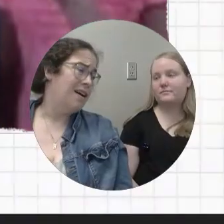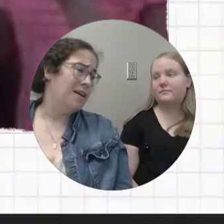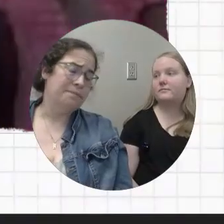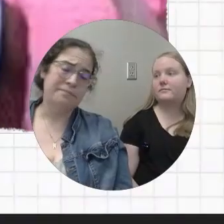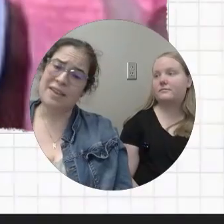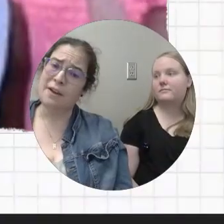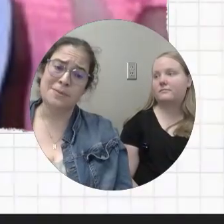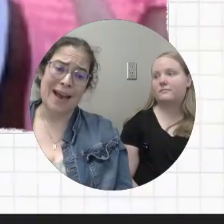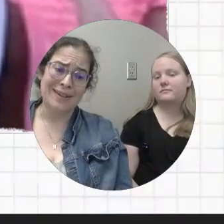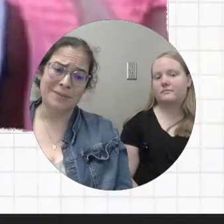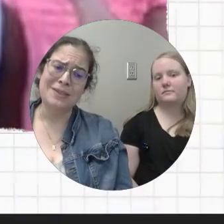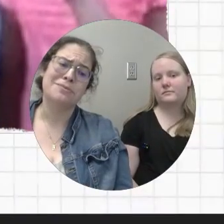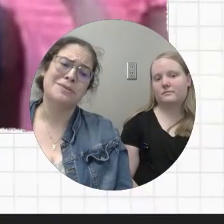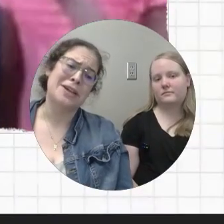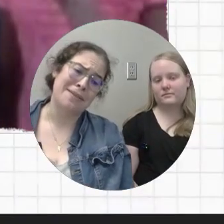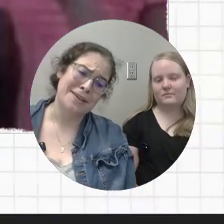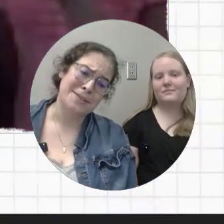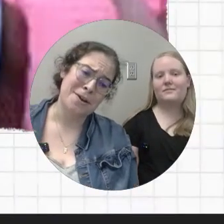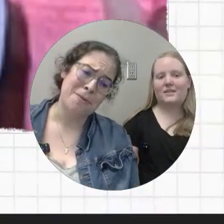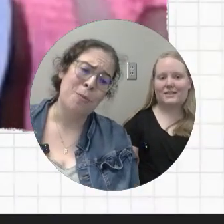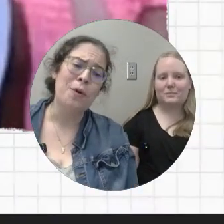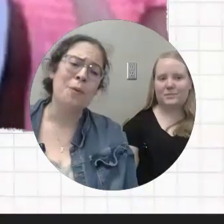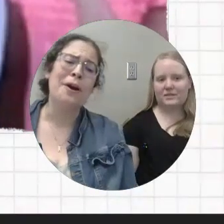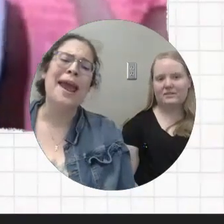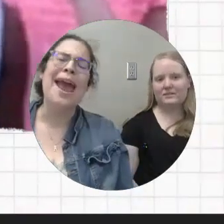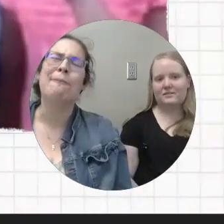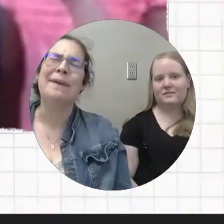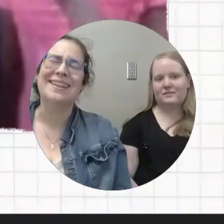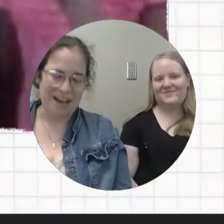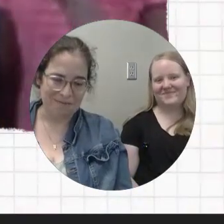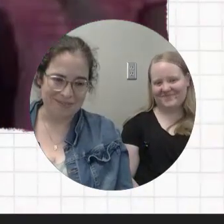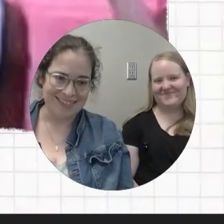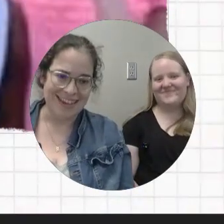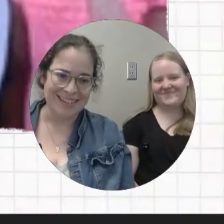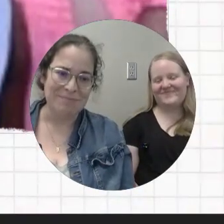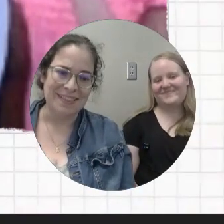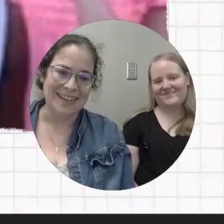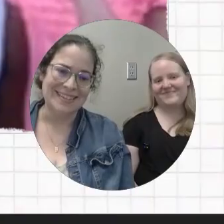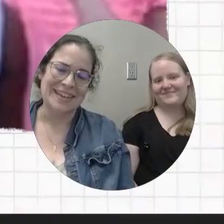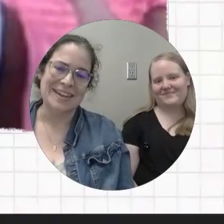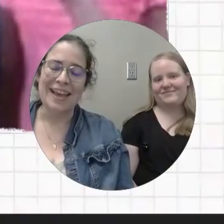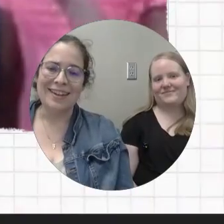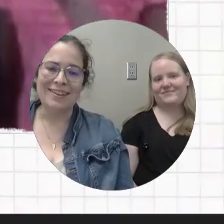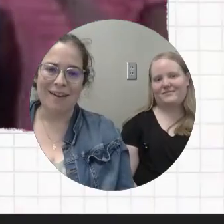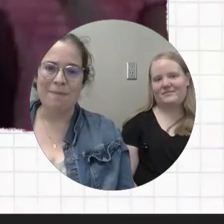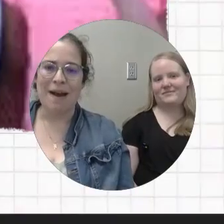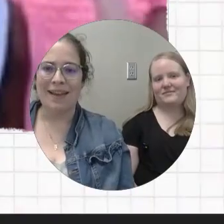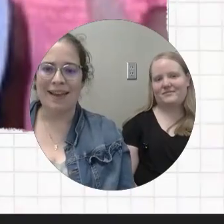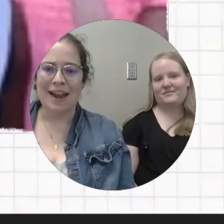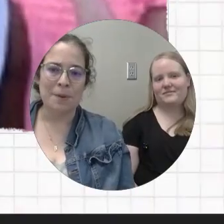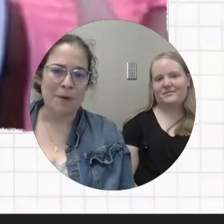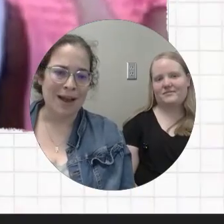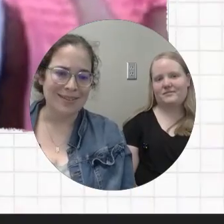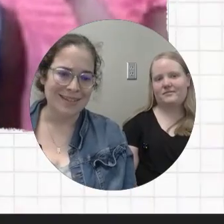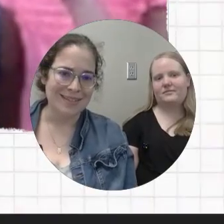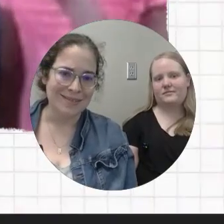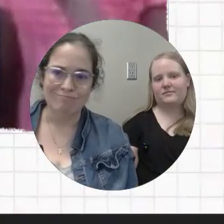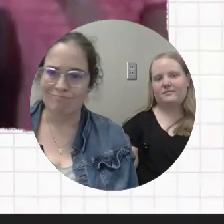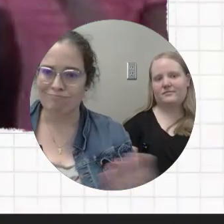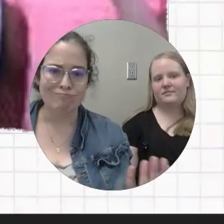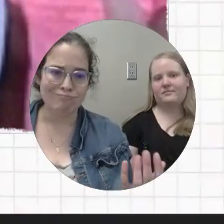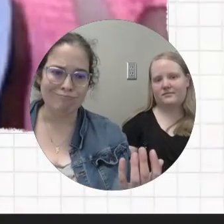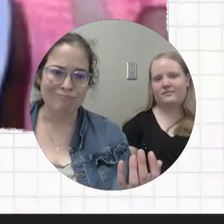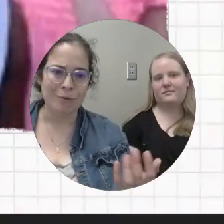to answer questions, whatever you need. Yeah. And that goes back to please reach out and let us know. We're happy to